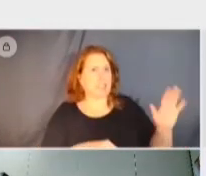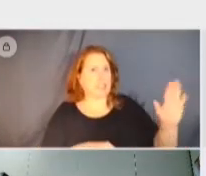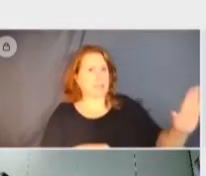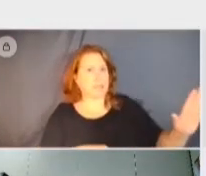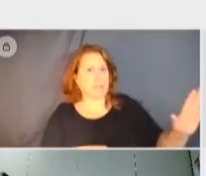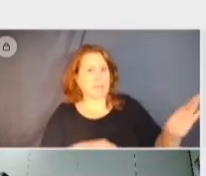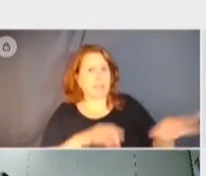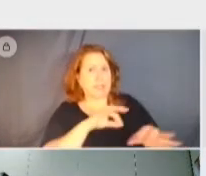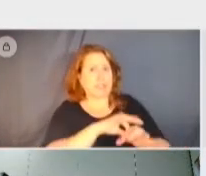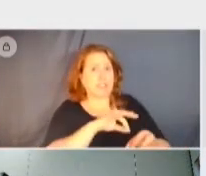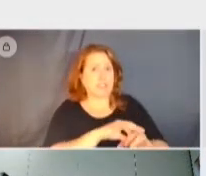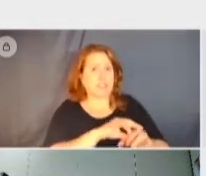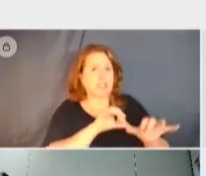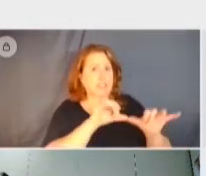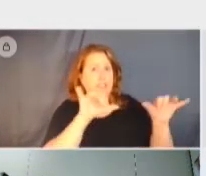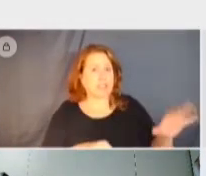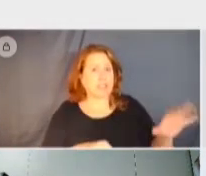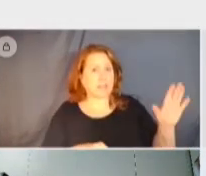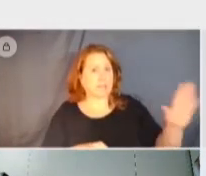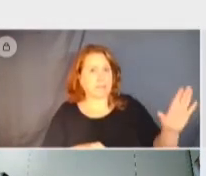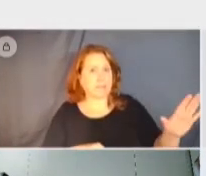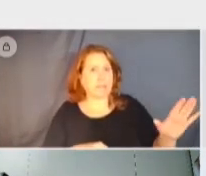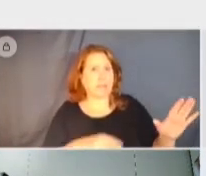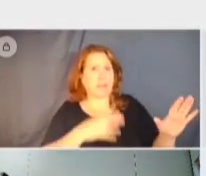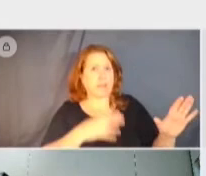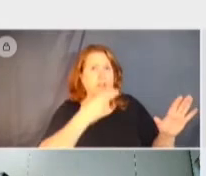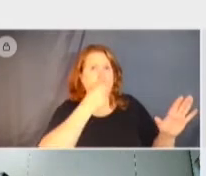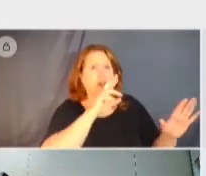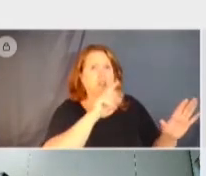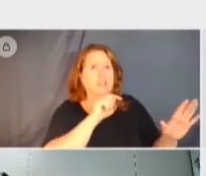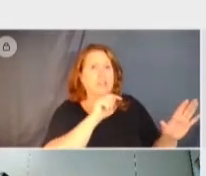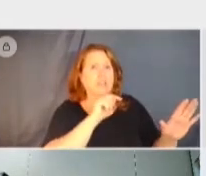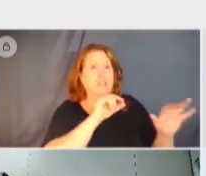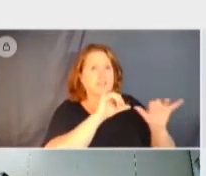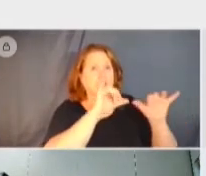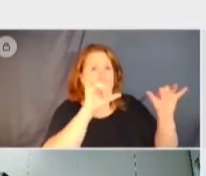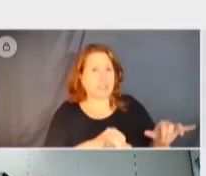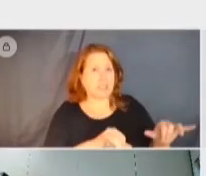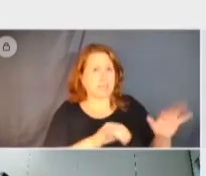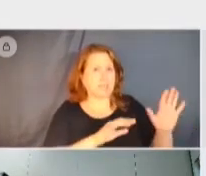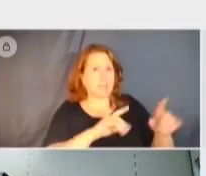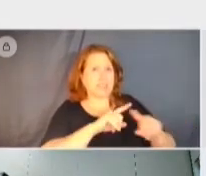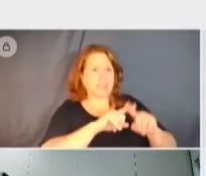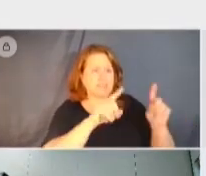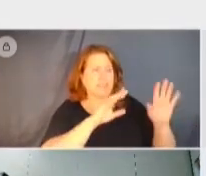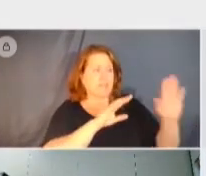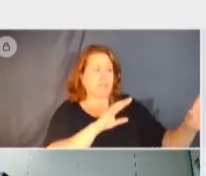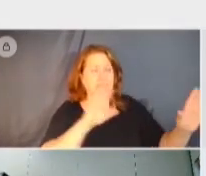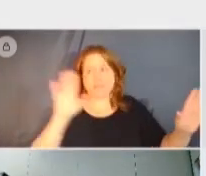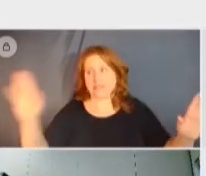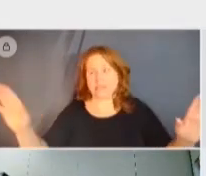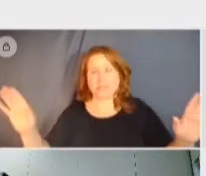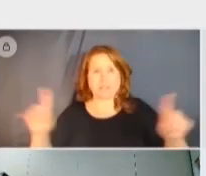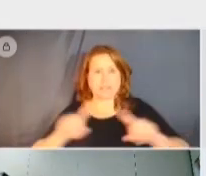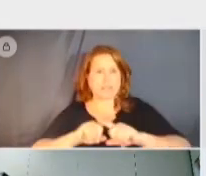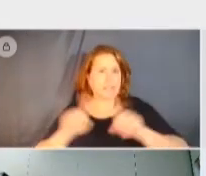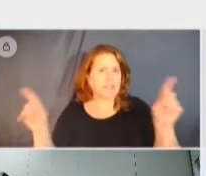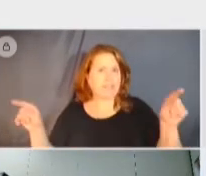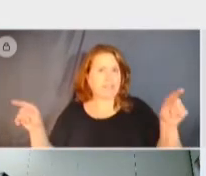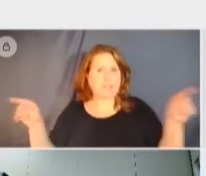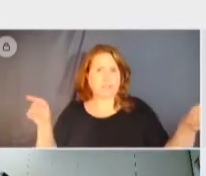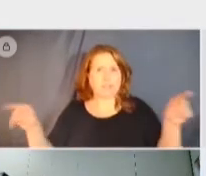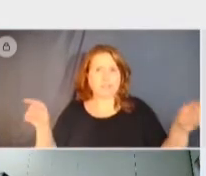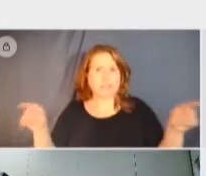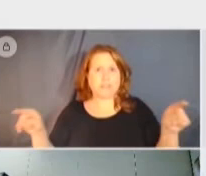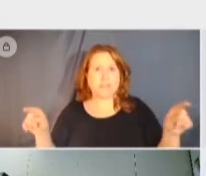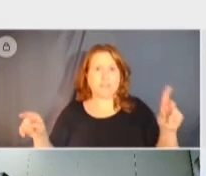Heart InterCivic for their precinct voting system, and also new systems from Dominion. We also are continuing to have